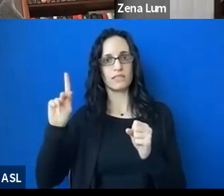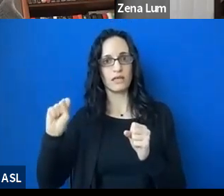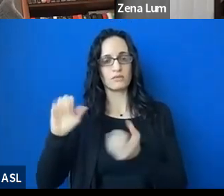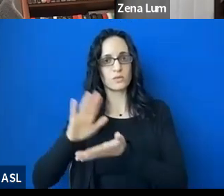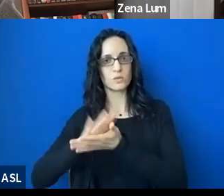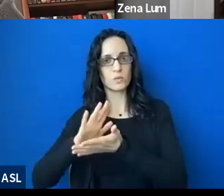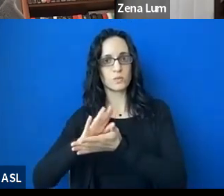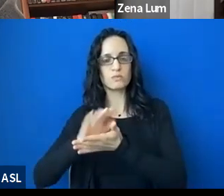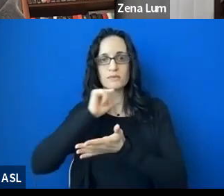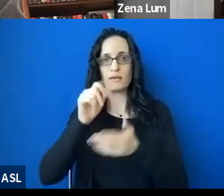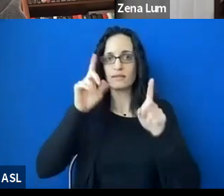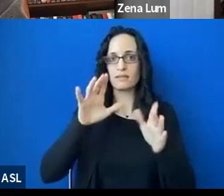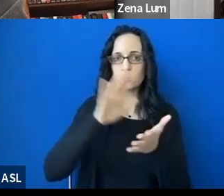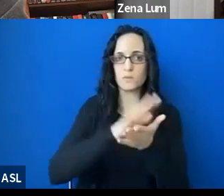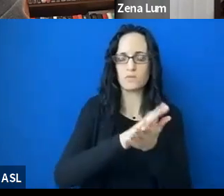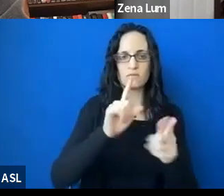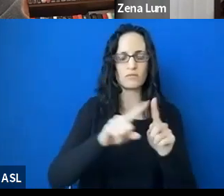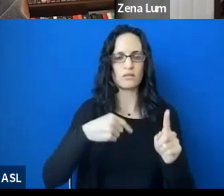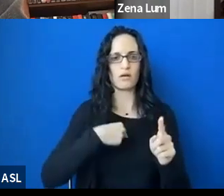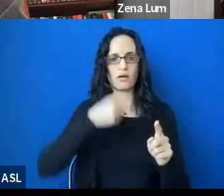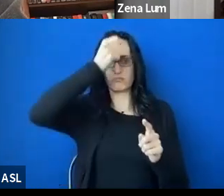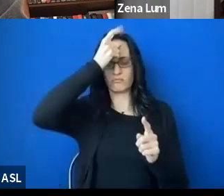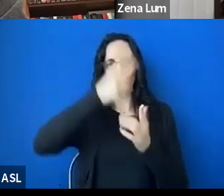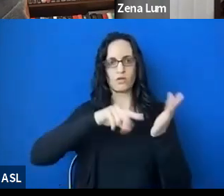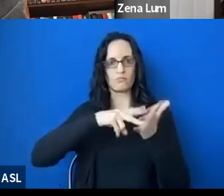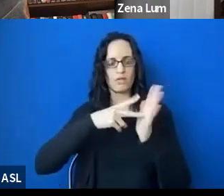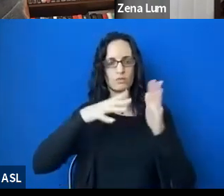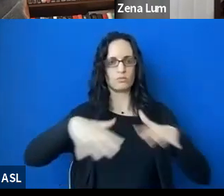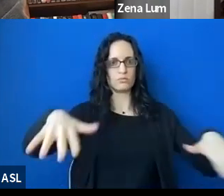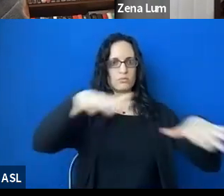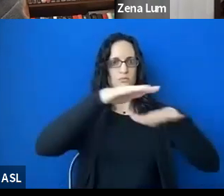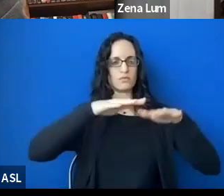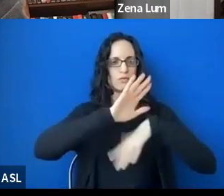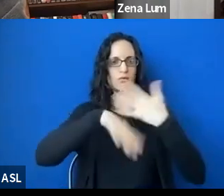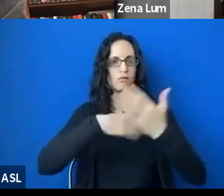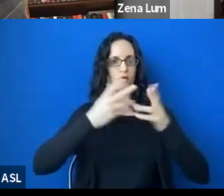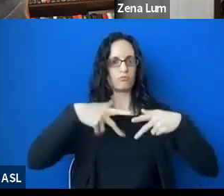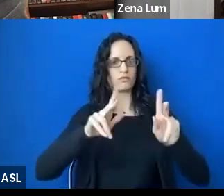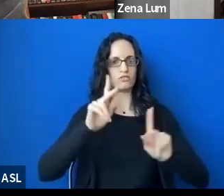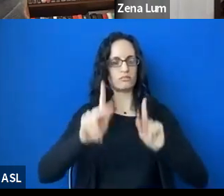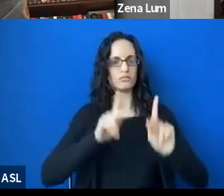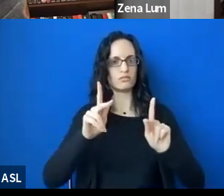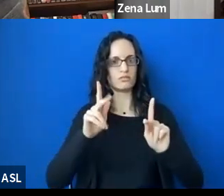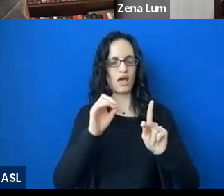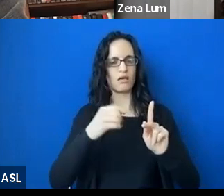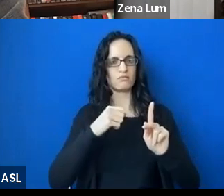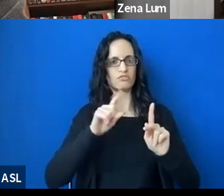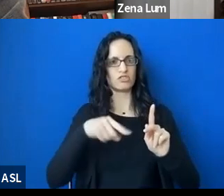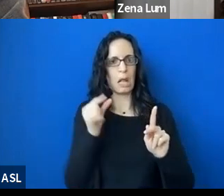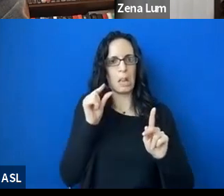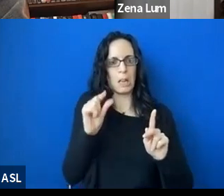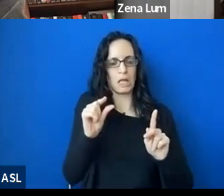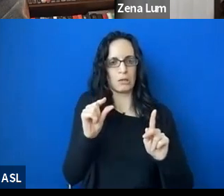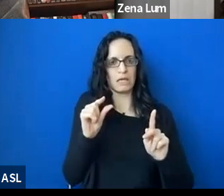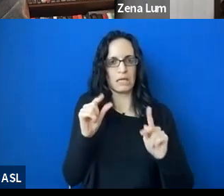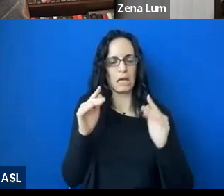what it feels like to be in a sea of privileged people and just to be a little bit less advantaged. And while I was